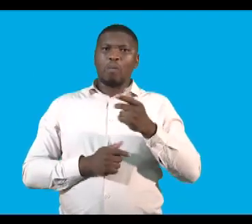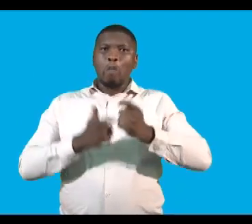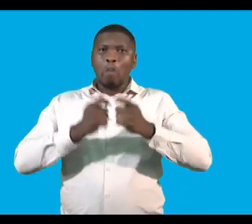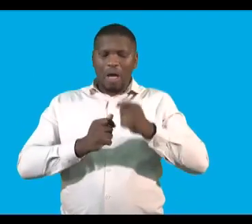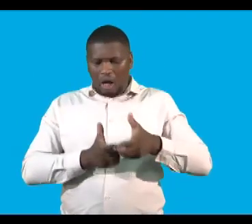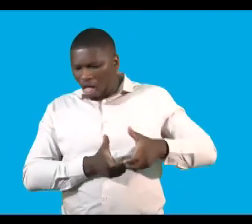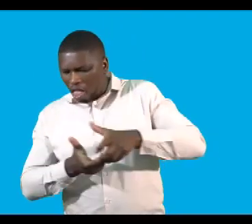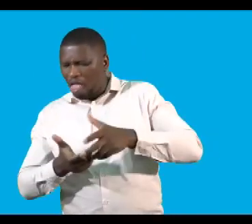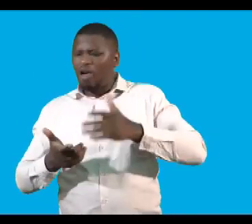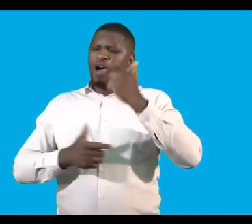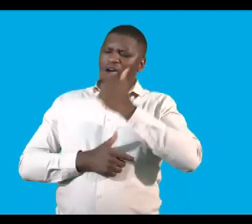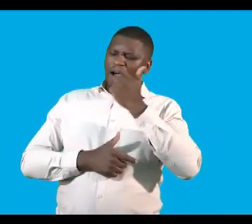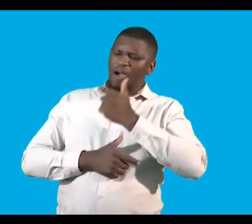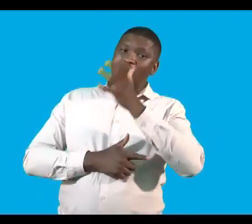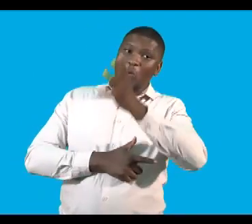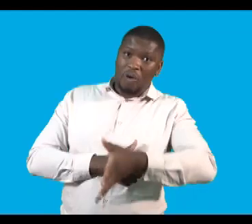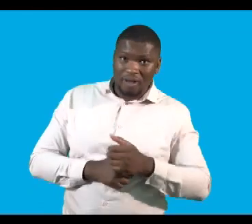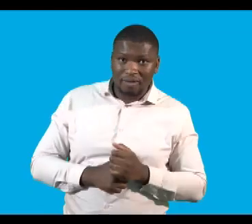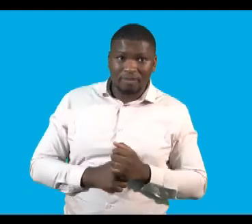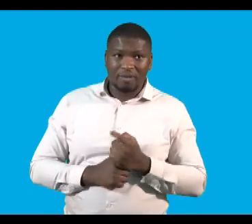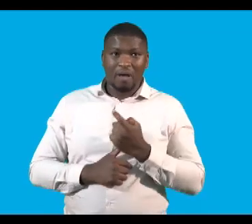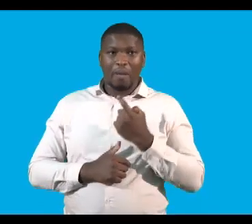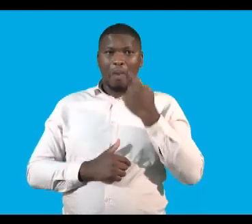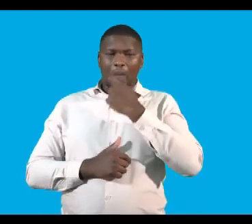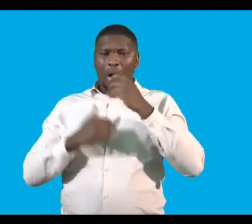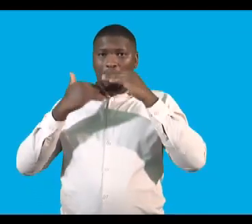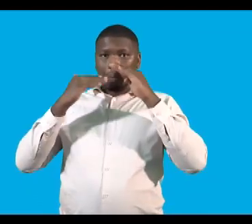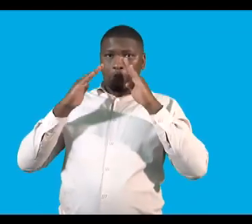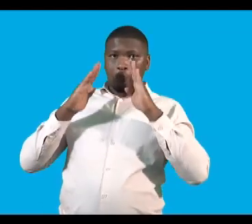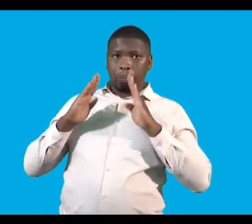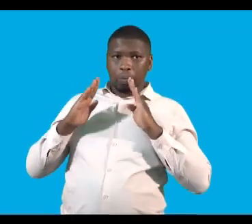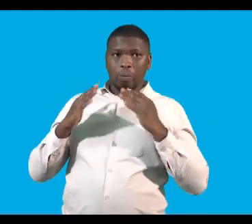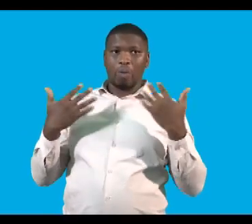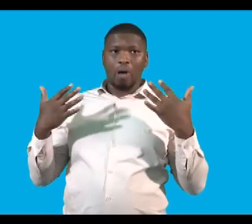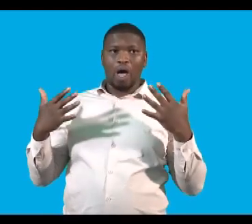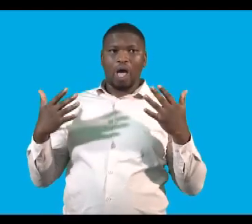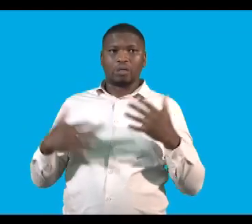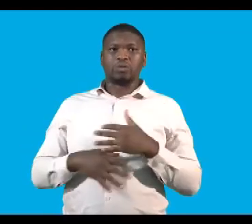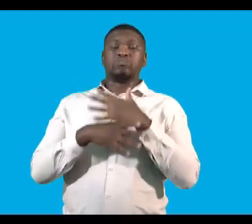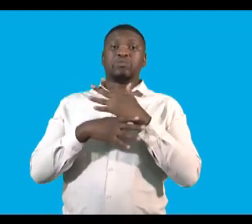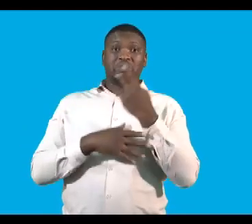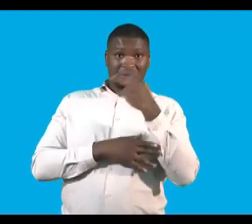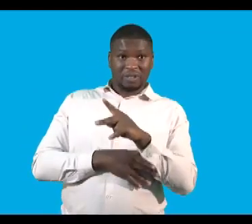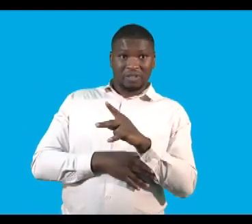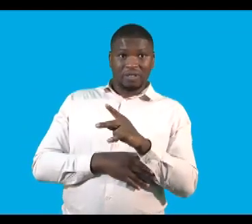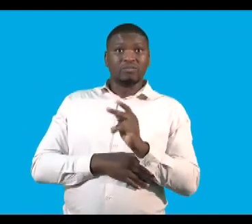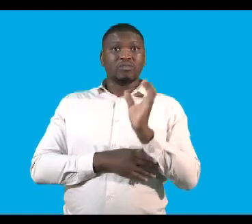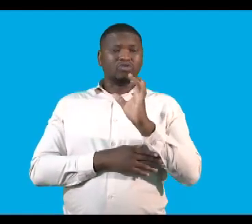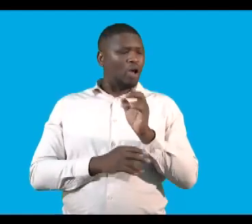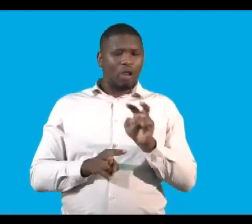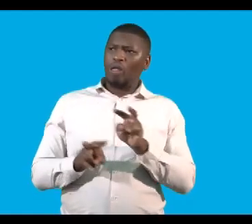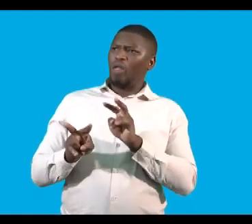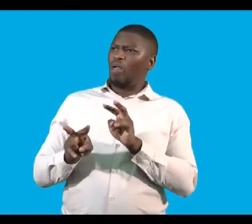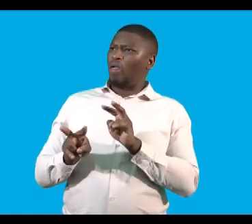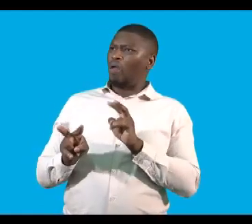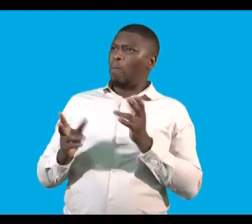spilt milk and sigh over lost loves." The mouth is downturned, her arms are up, and poor Charlie